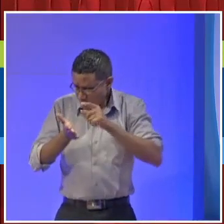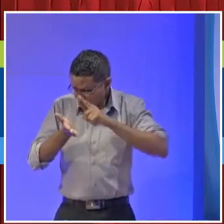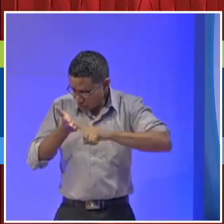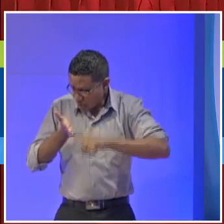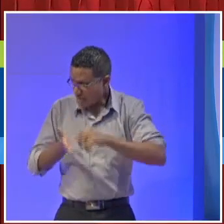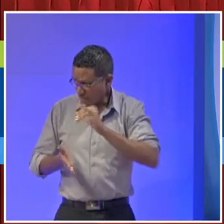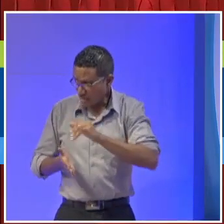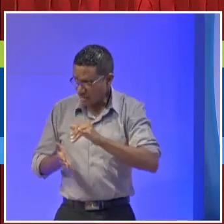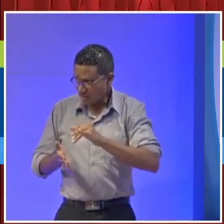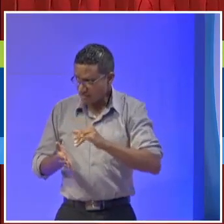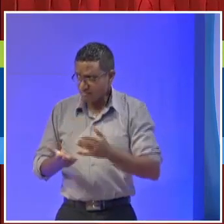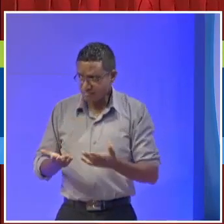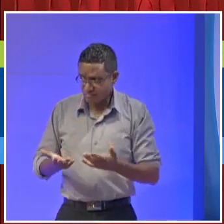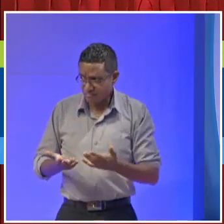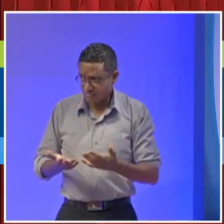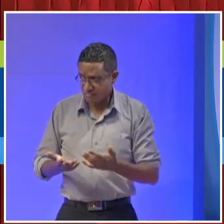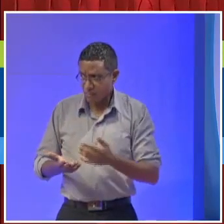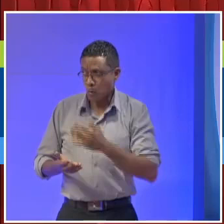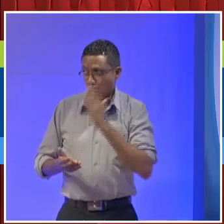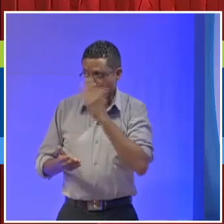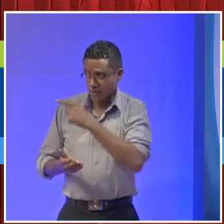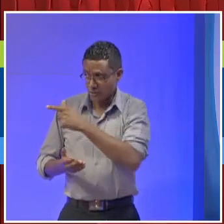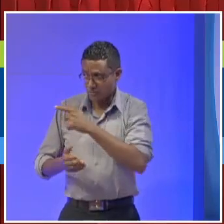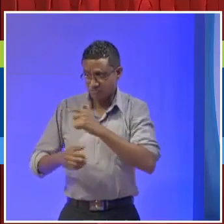is anything going to be done if that is the case?